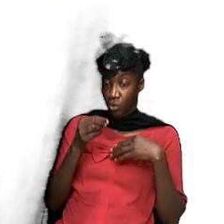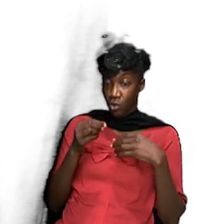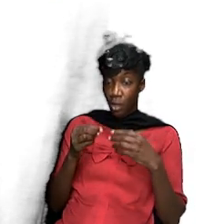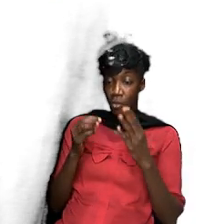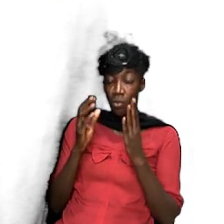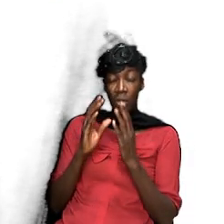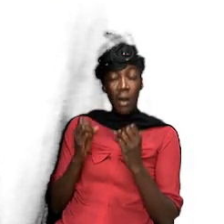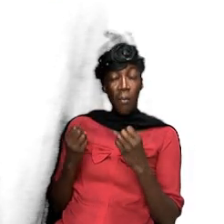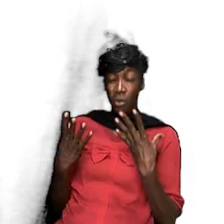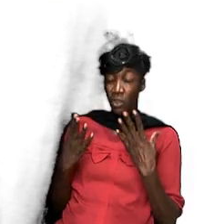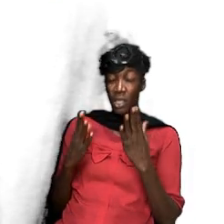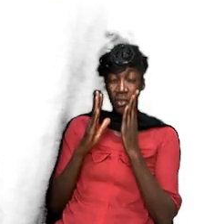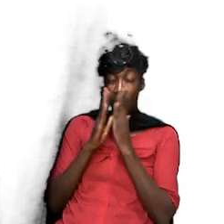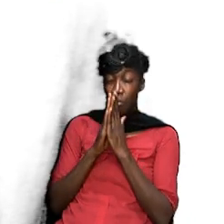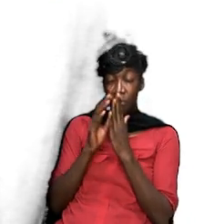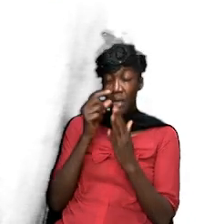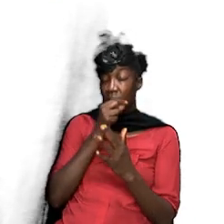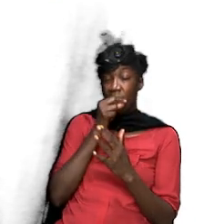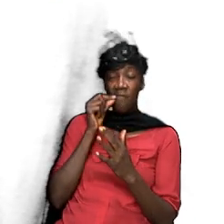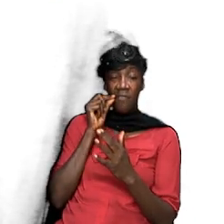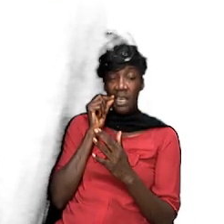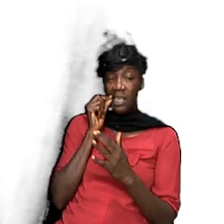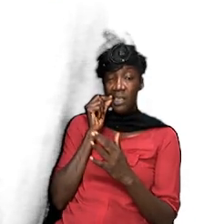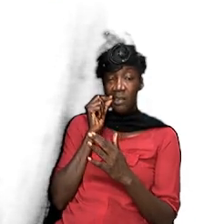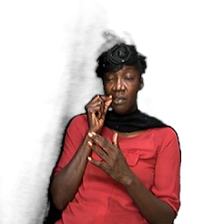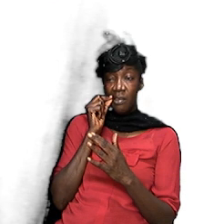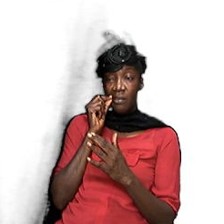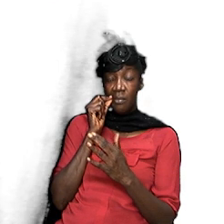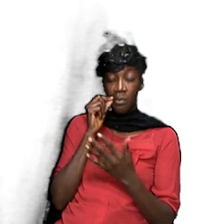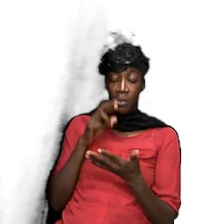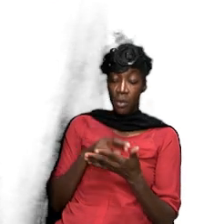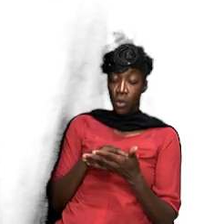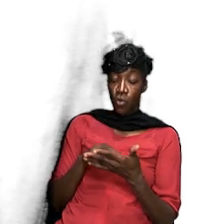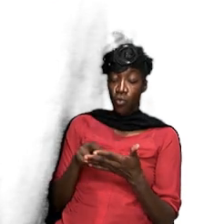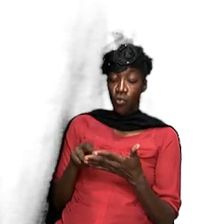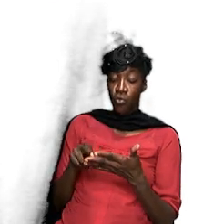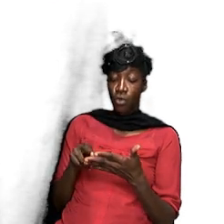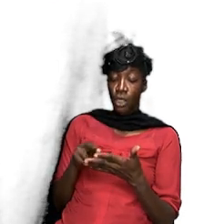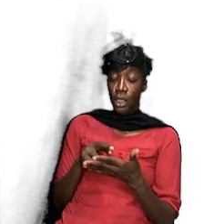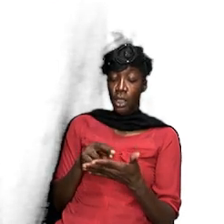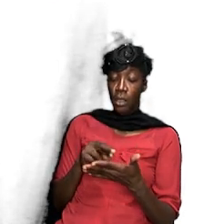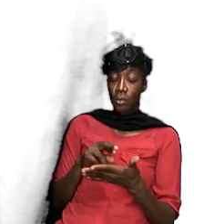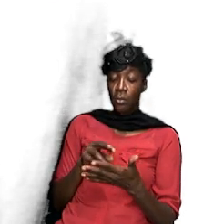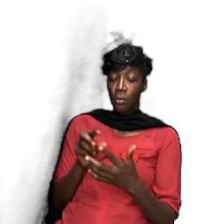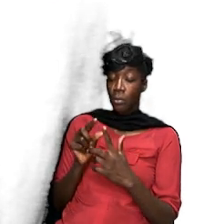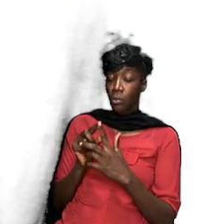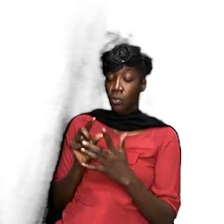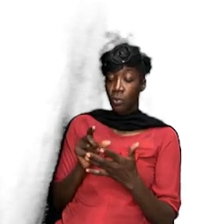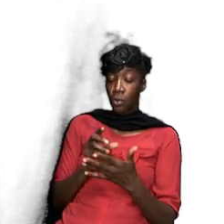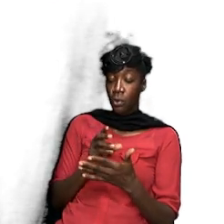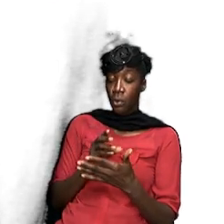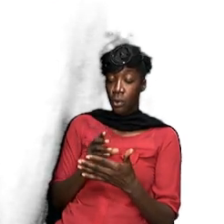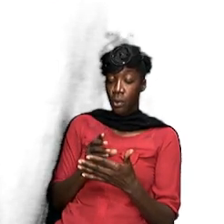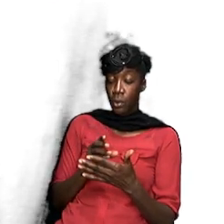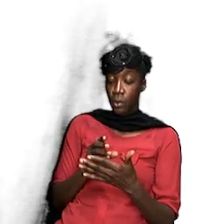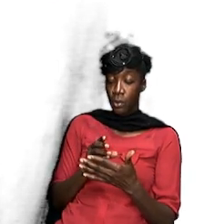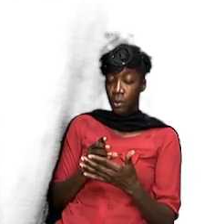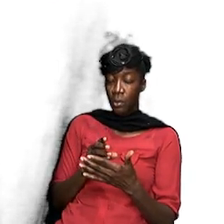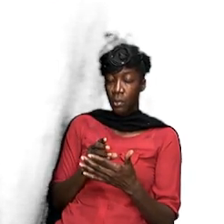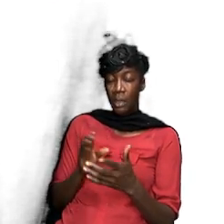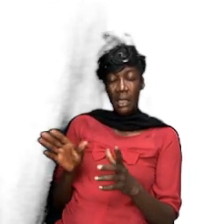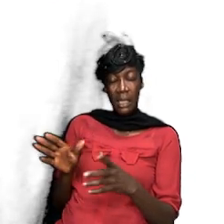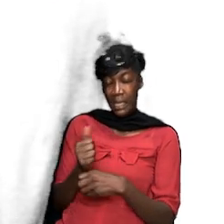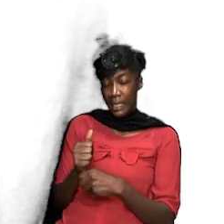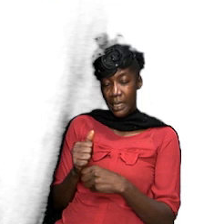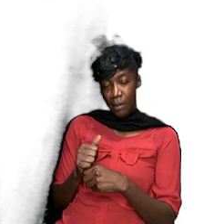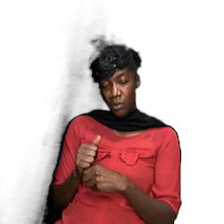pray, we must fast, we must read the word of God, take time out to digest the